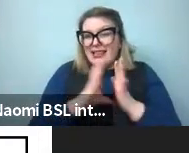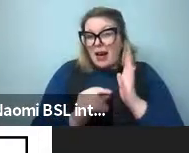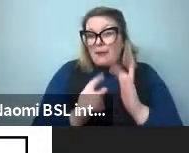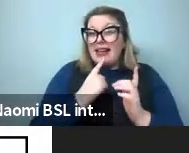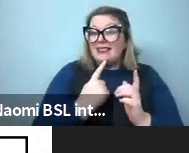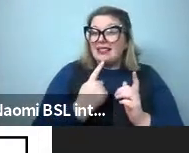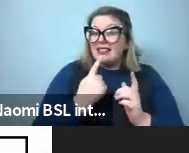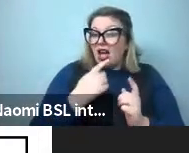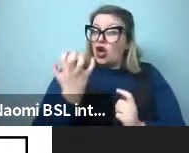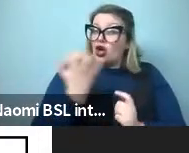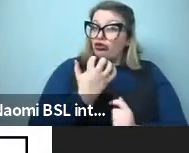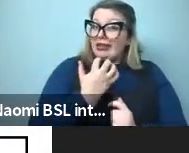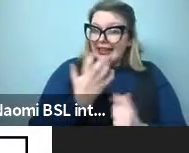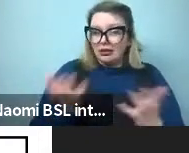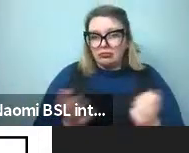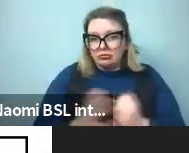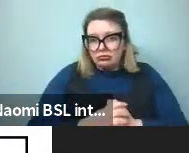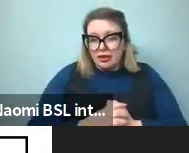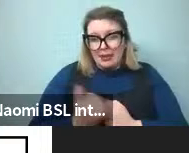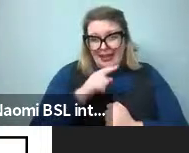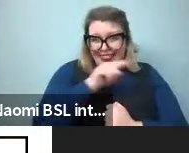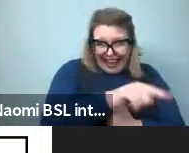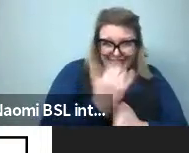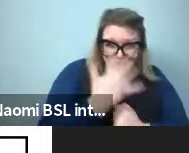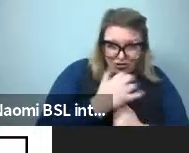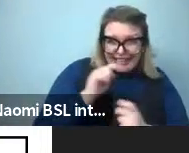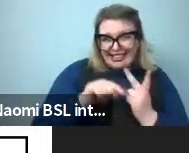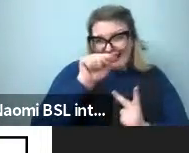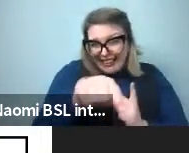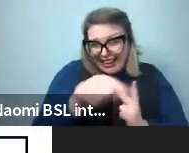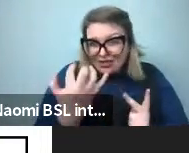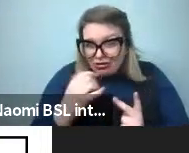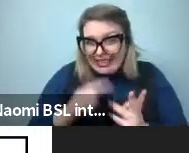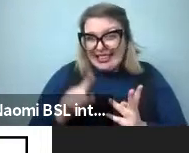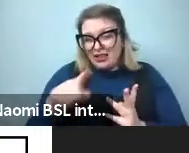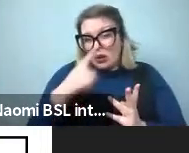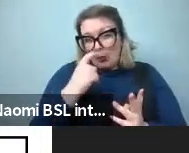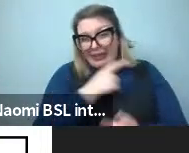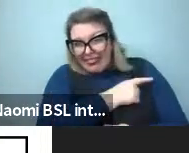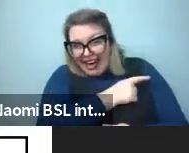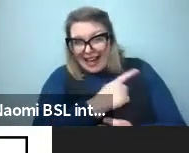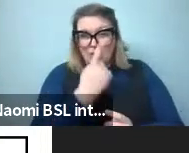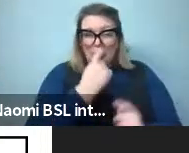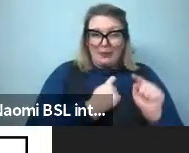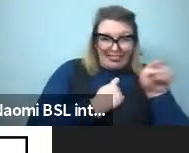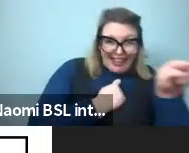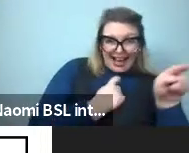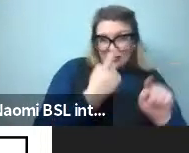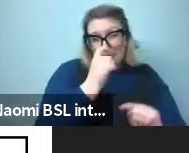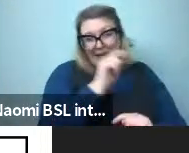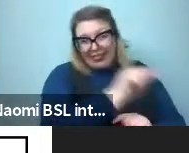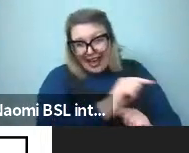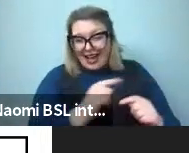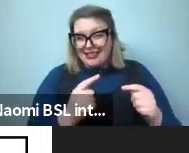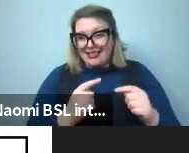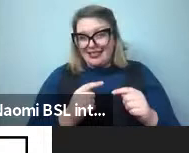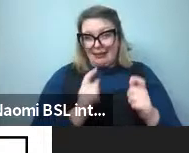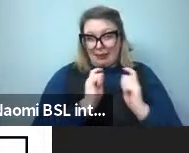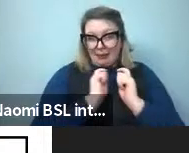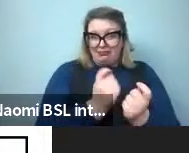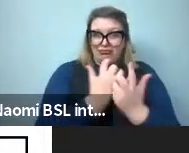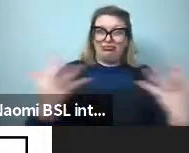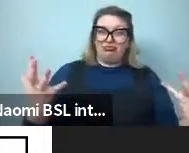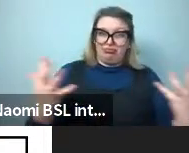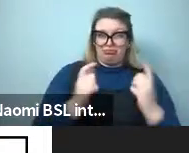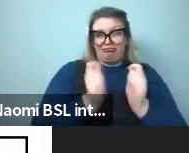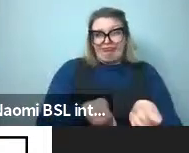if there's a lot of other things that are also called green, and I say green to you, you might think I meant this or this or this as opposed to this one, right? And so we can talk about